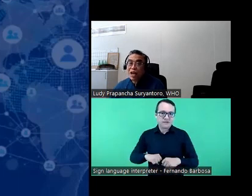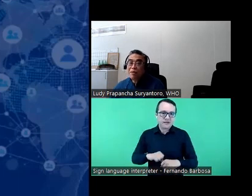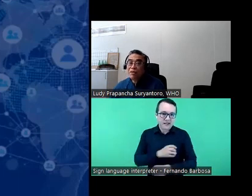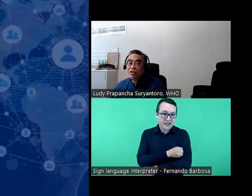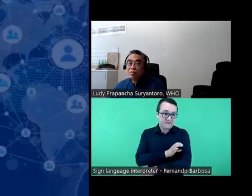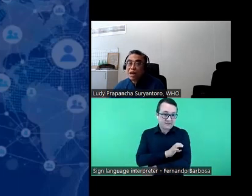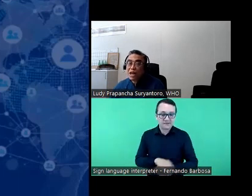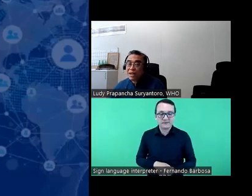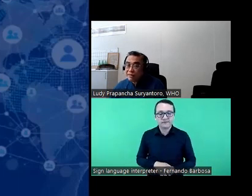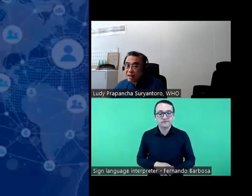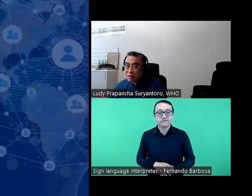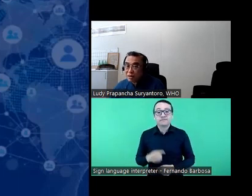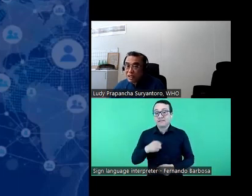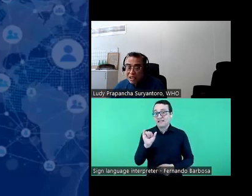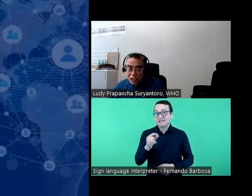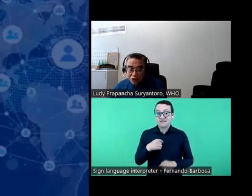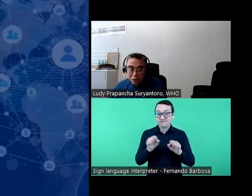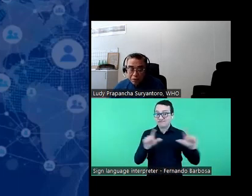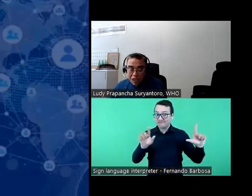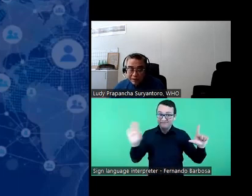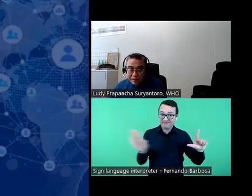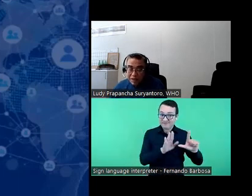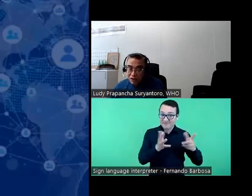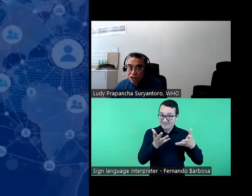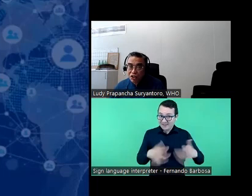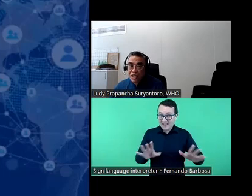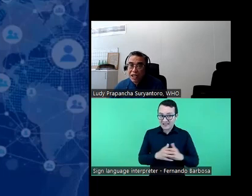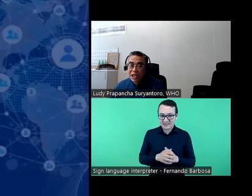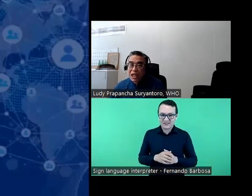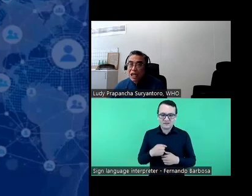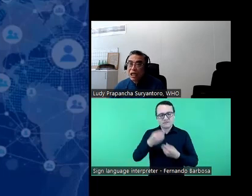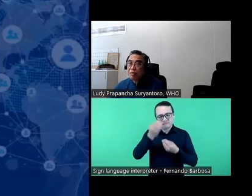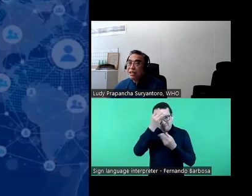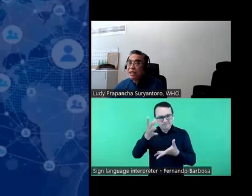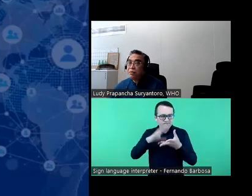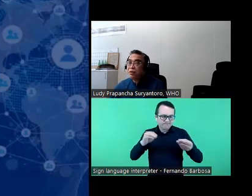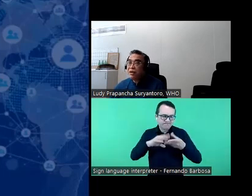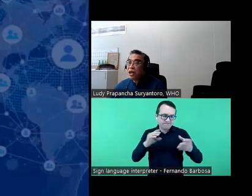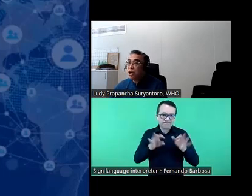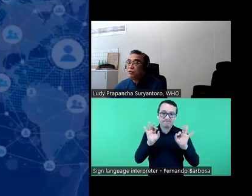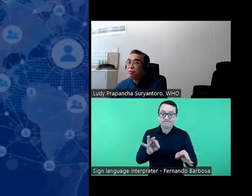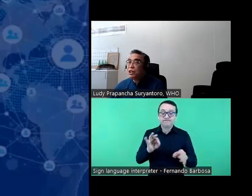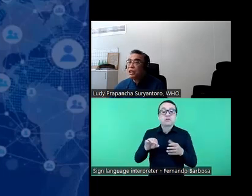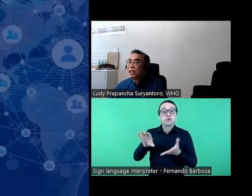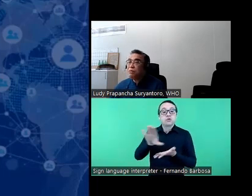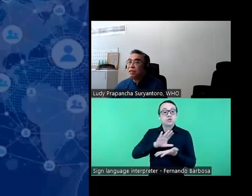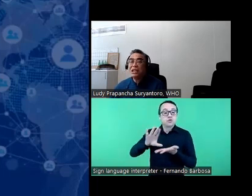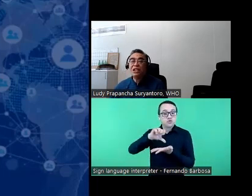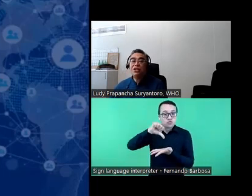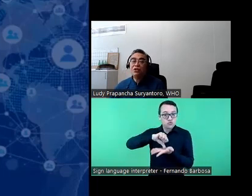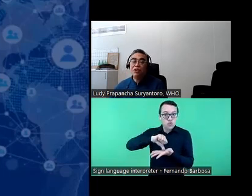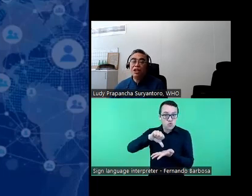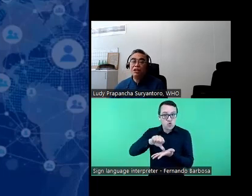So this is my last presentation. So my last key messages is that urban setting provide a lot of opportunity,